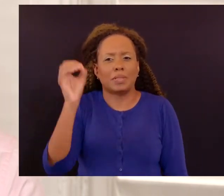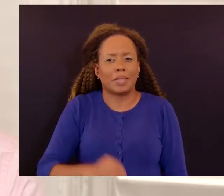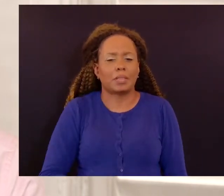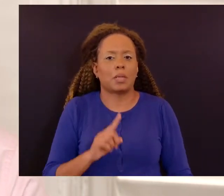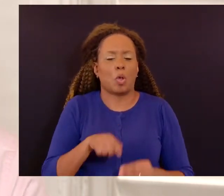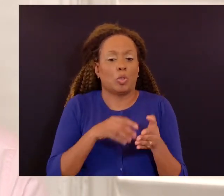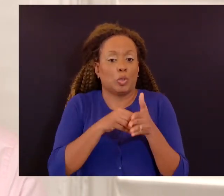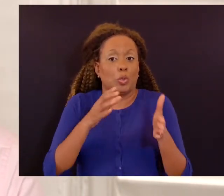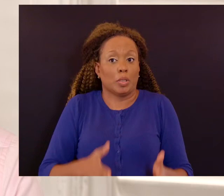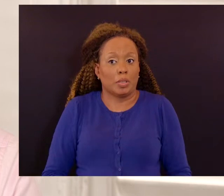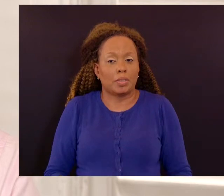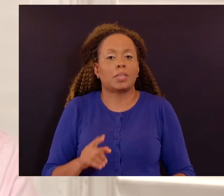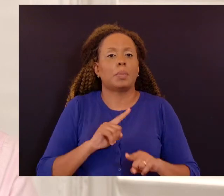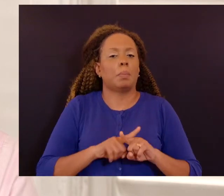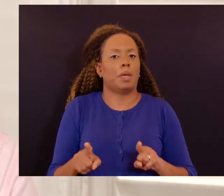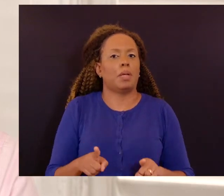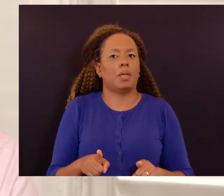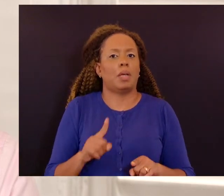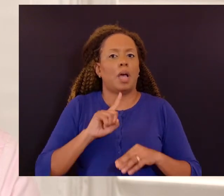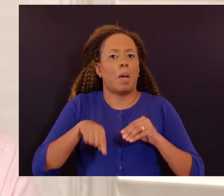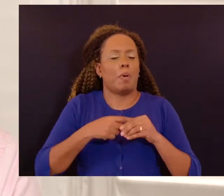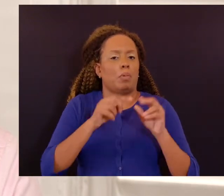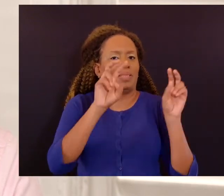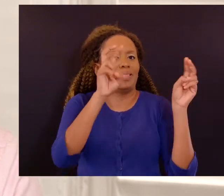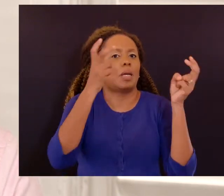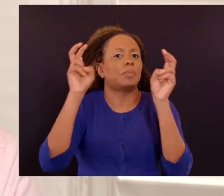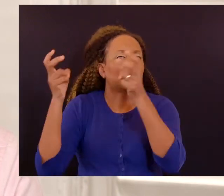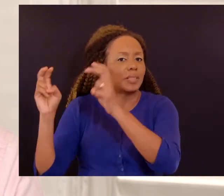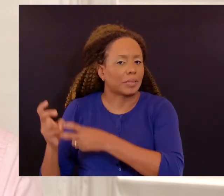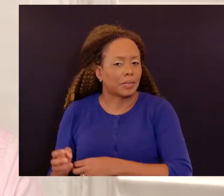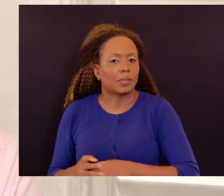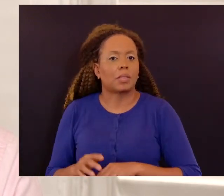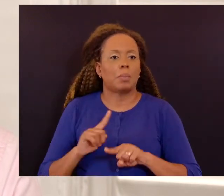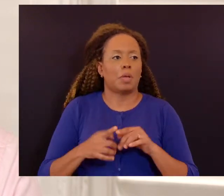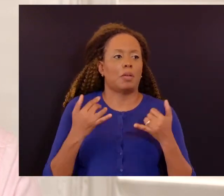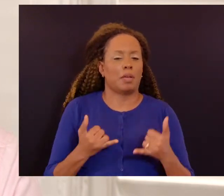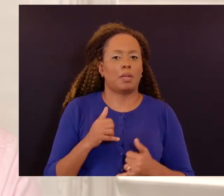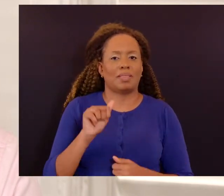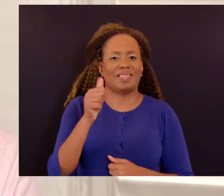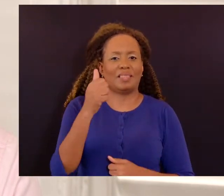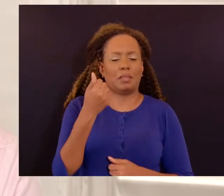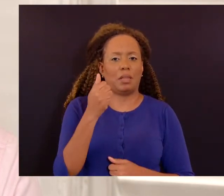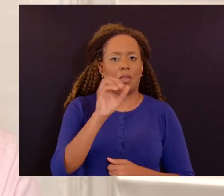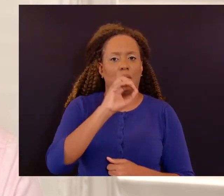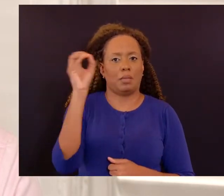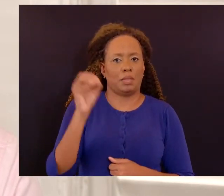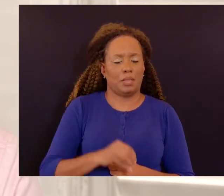students. But we are approximately at about 10% of the